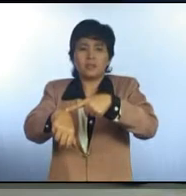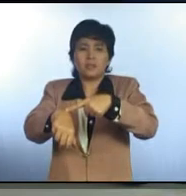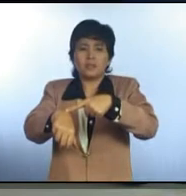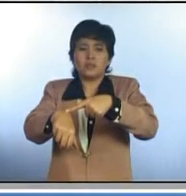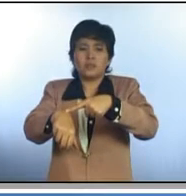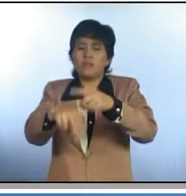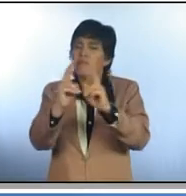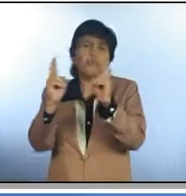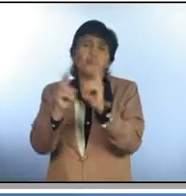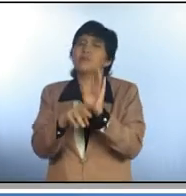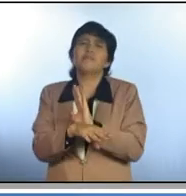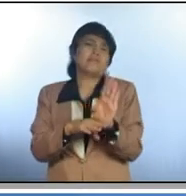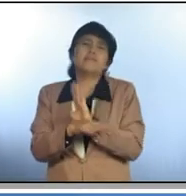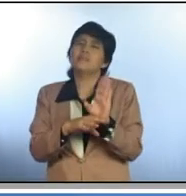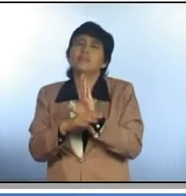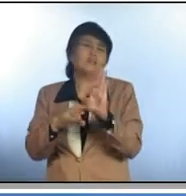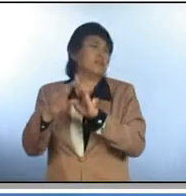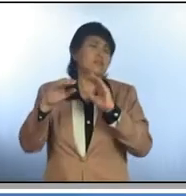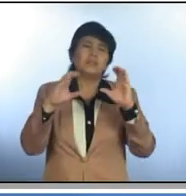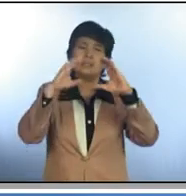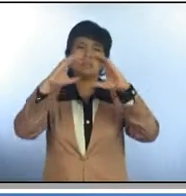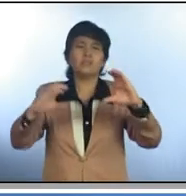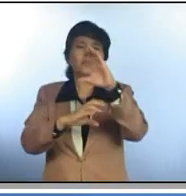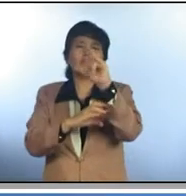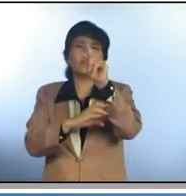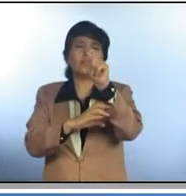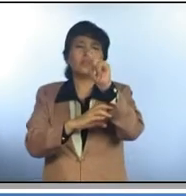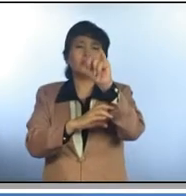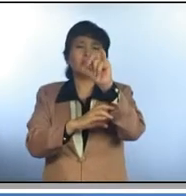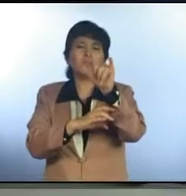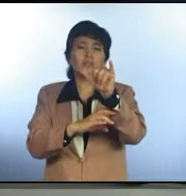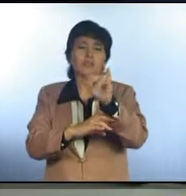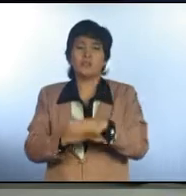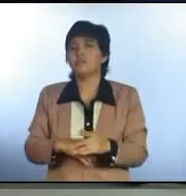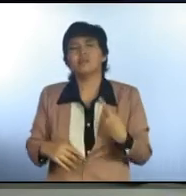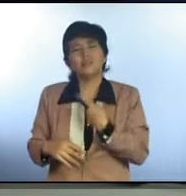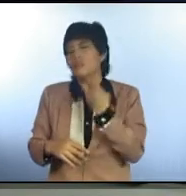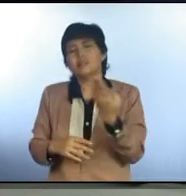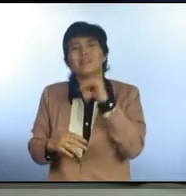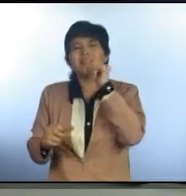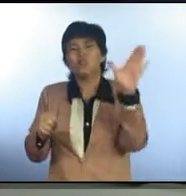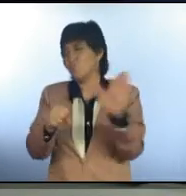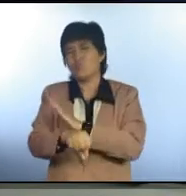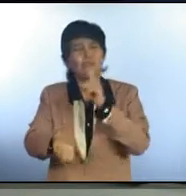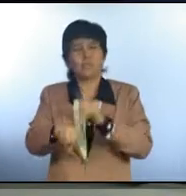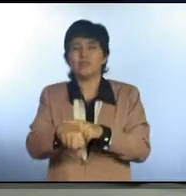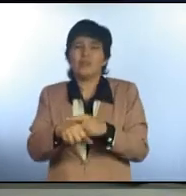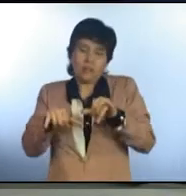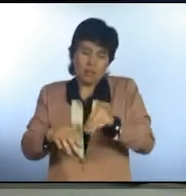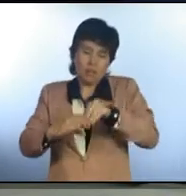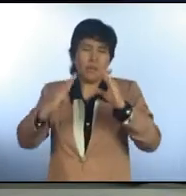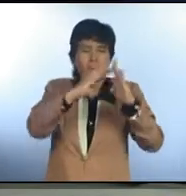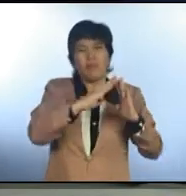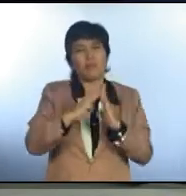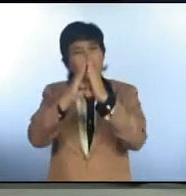busy city, I'm talking about Kuala Lumpur, most of the time we do not have enough time, not sufficient time.